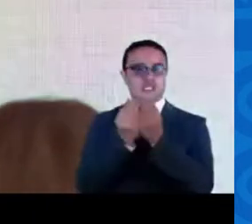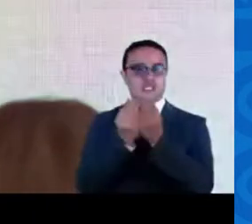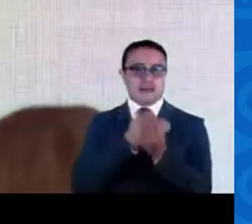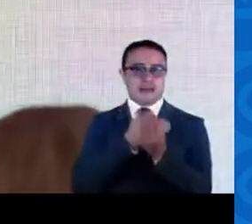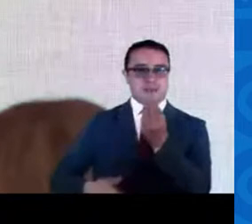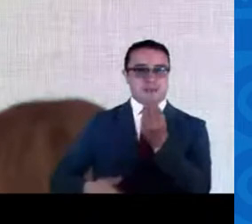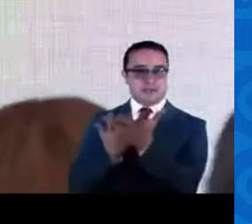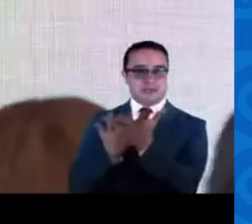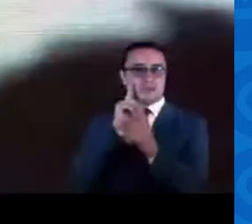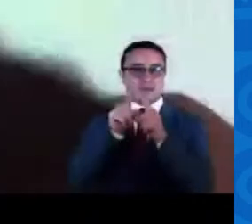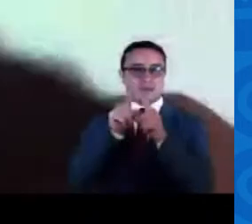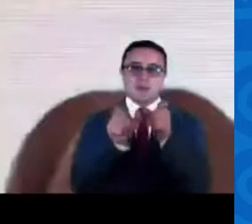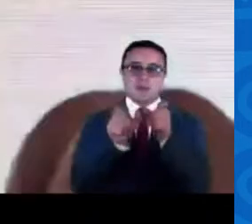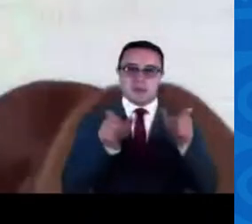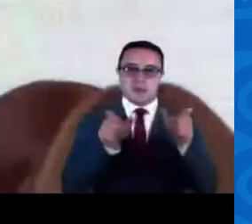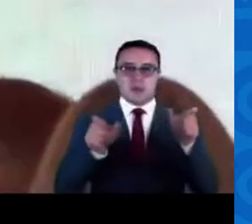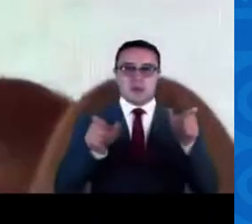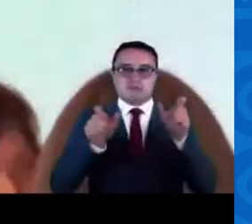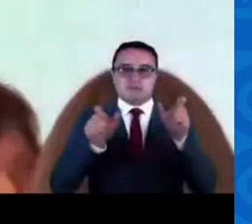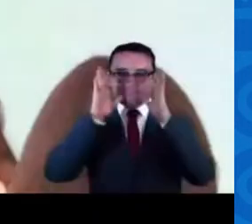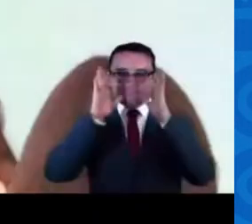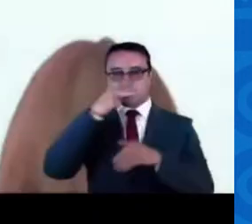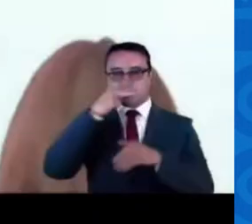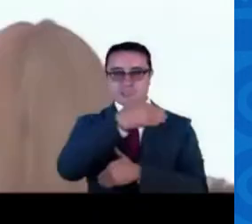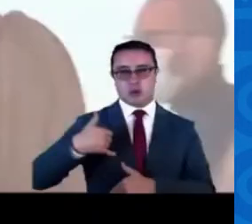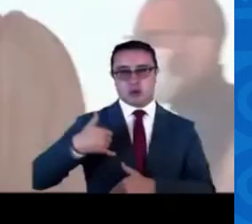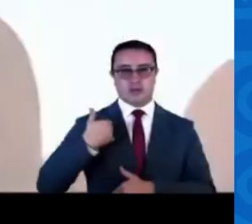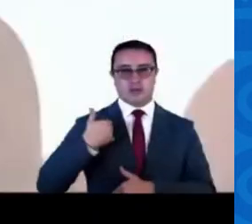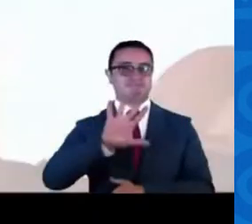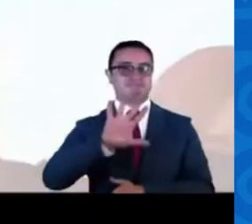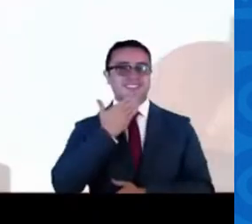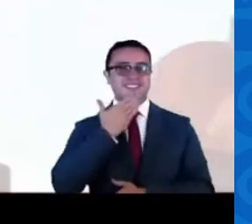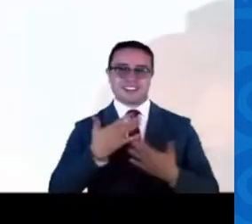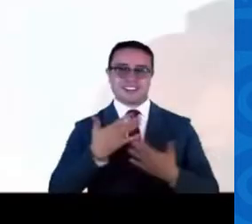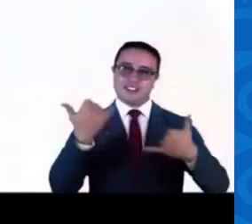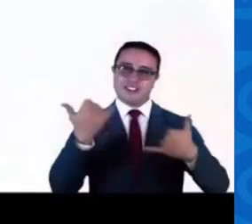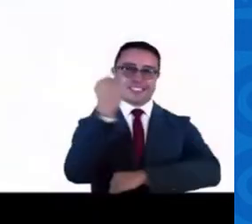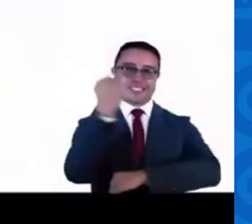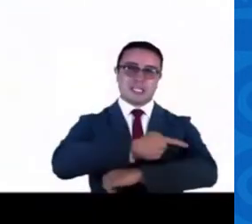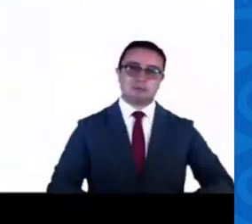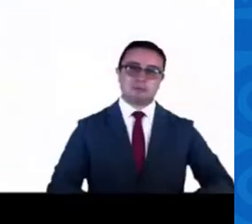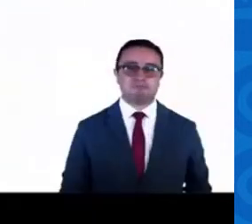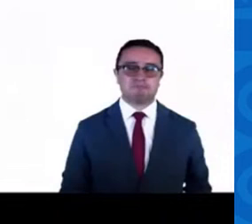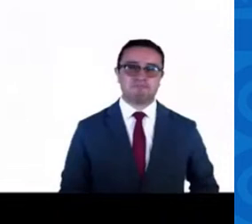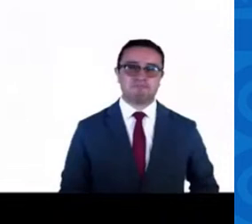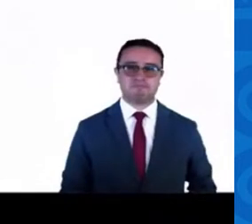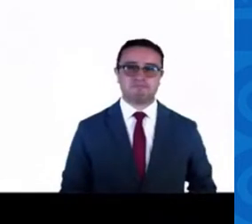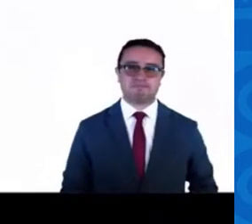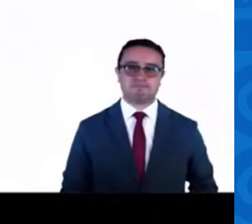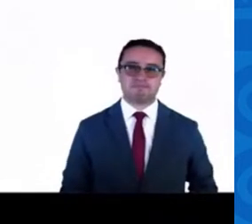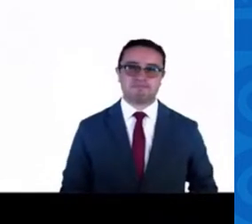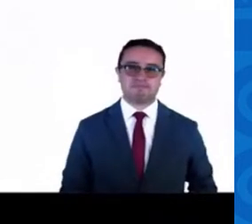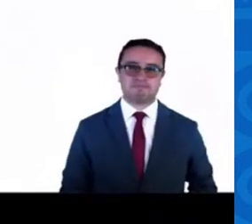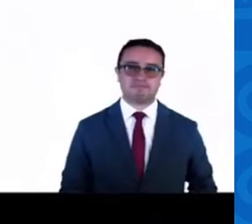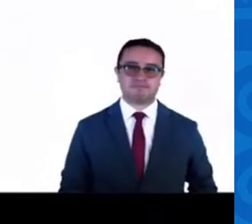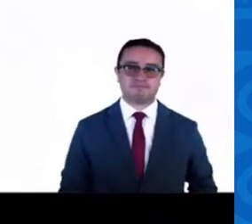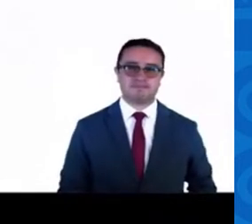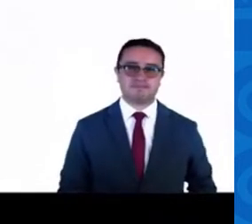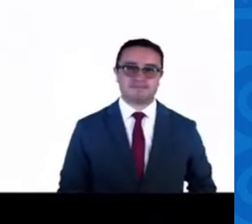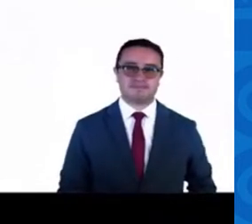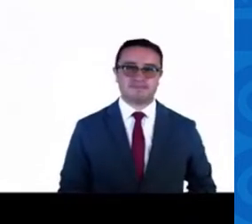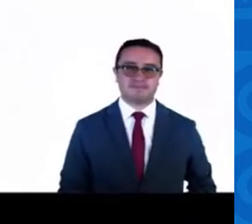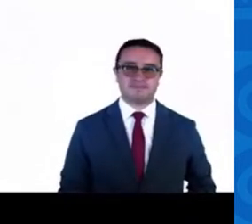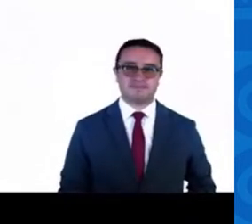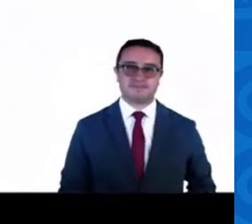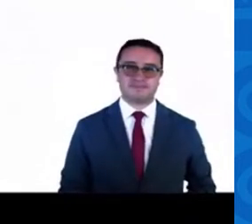we have a wonderful menu that Jennifer, Antonella, and Eduardo talked about earlier. So we will see each other tomorrow, and the